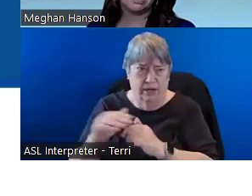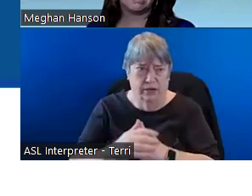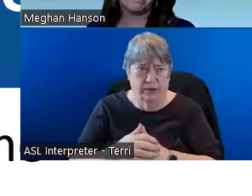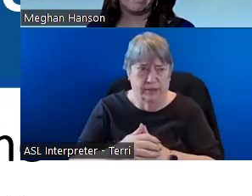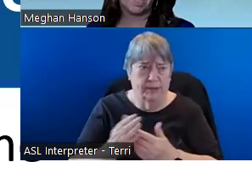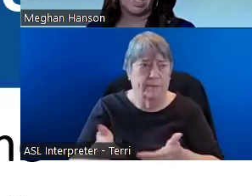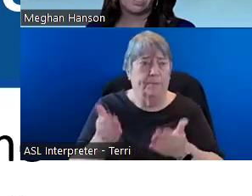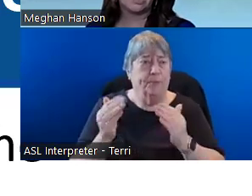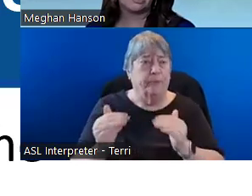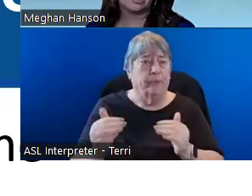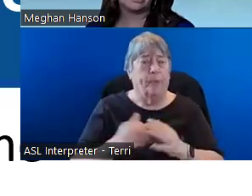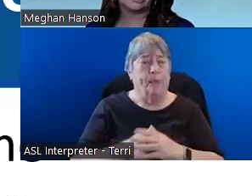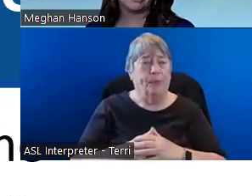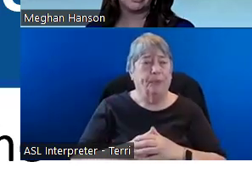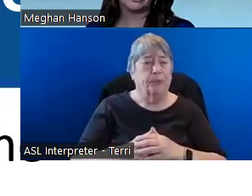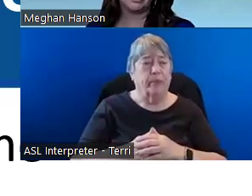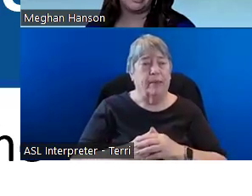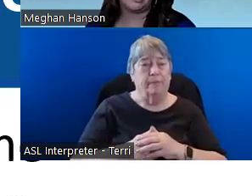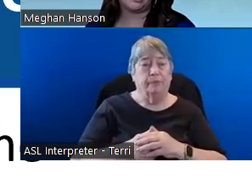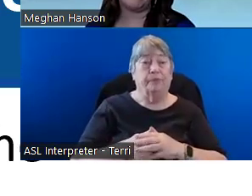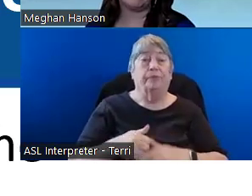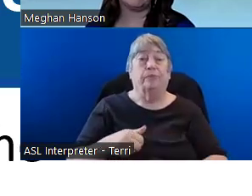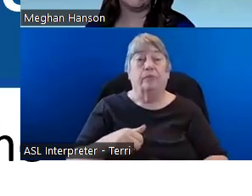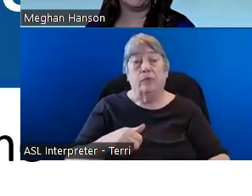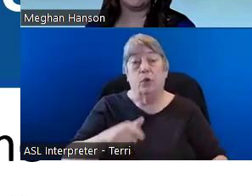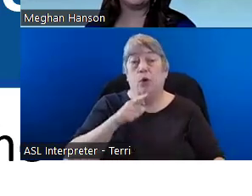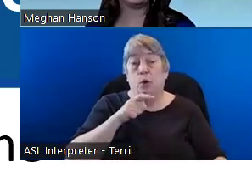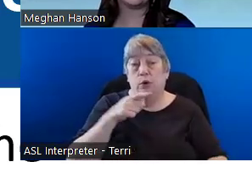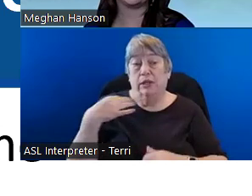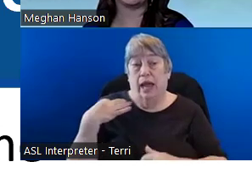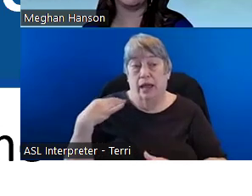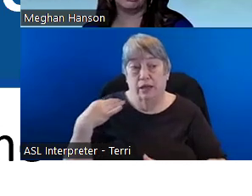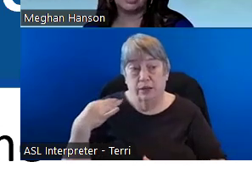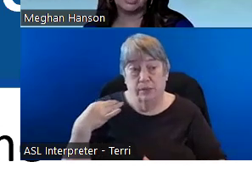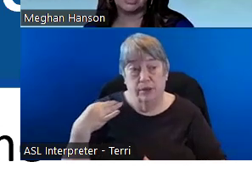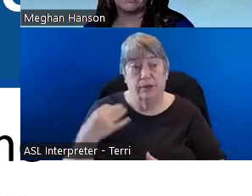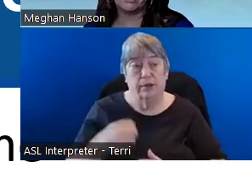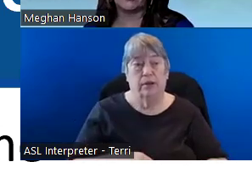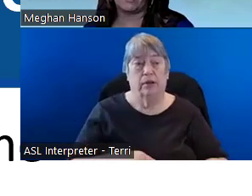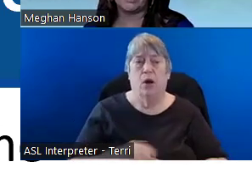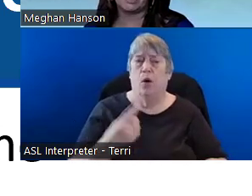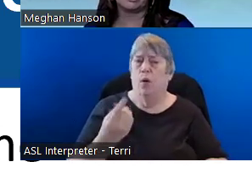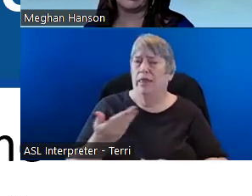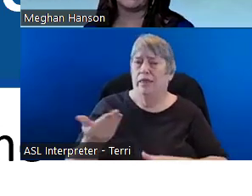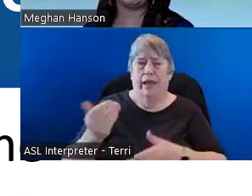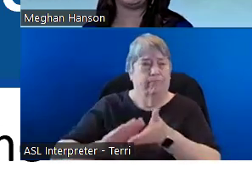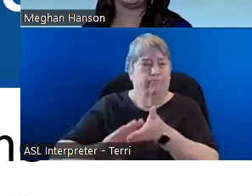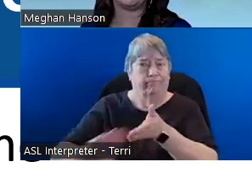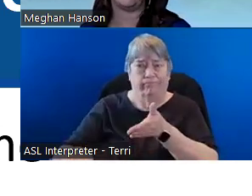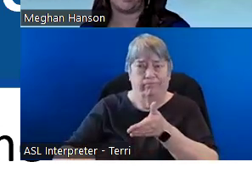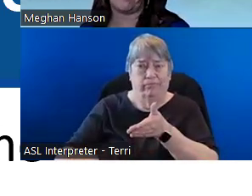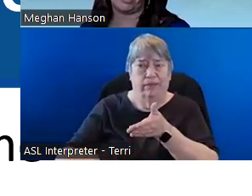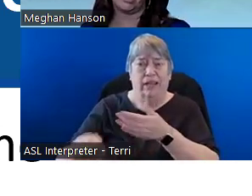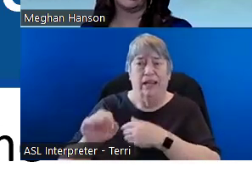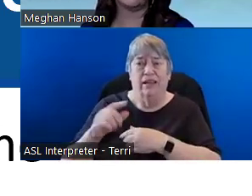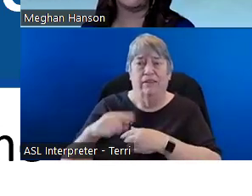slide, please. Additional eligibility. The one thing that excludes individuals from being eligible is being